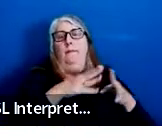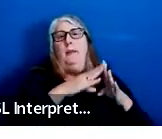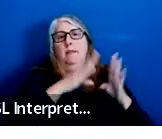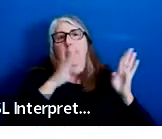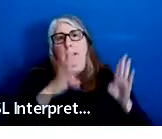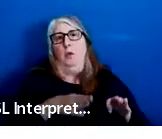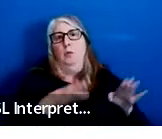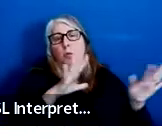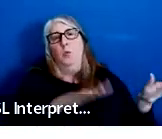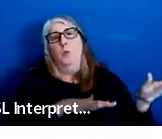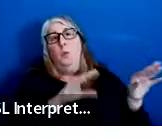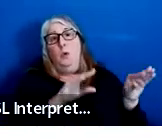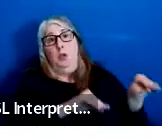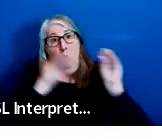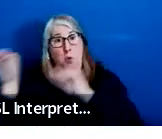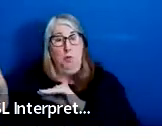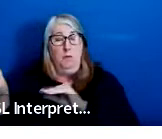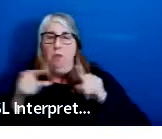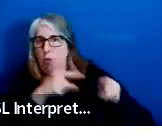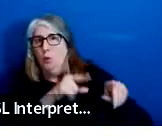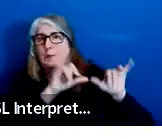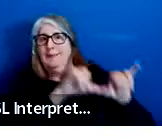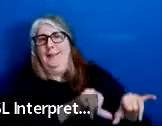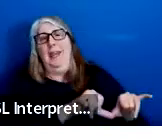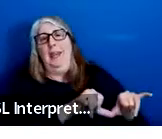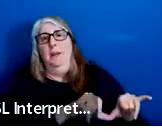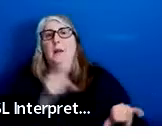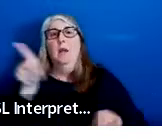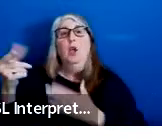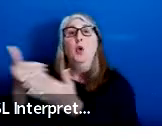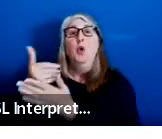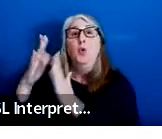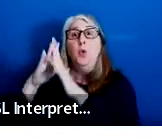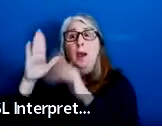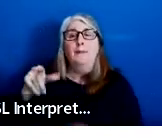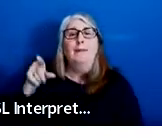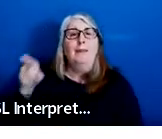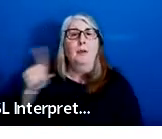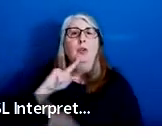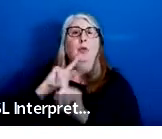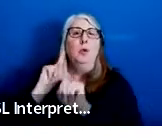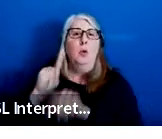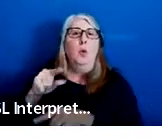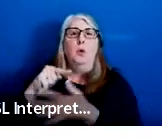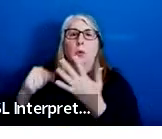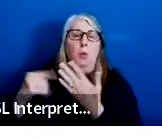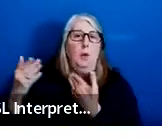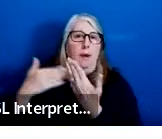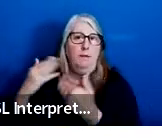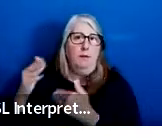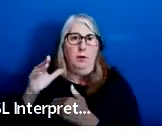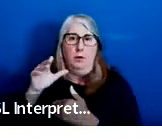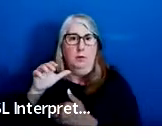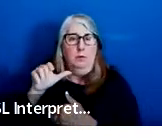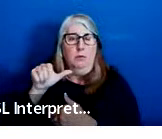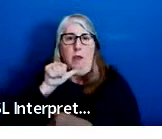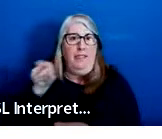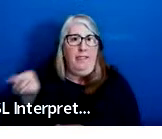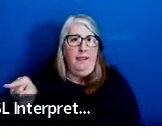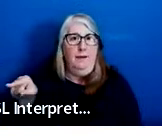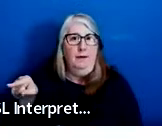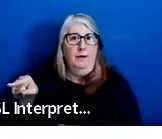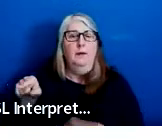leave. And then at your new location, you can order any items that were not left by the previous resident, or if